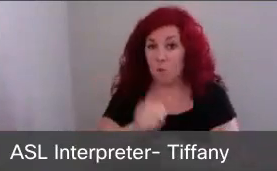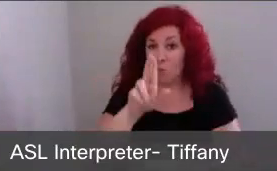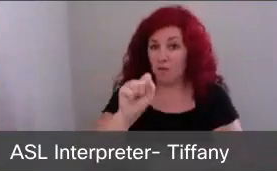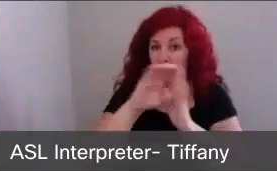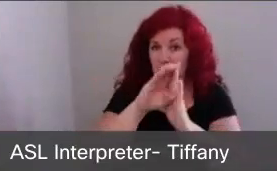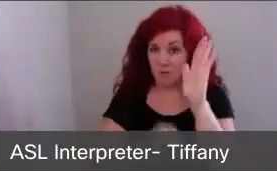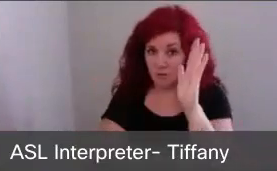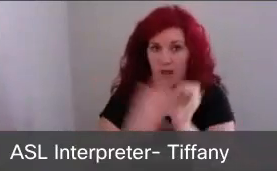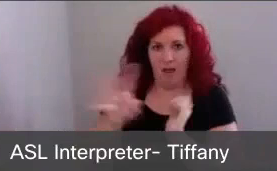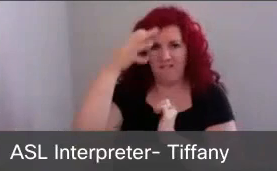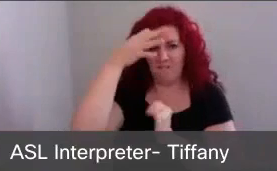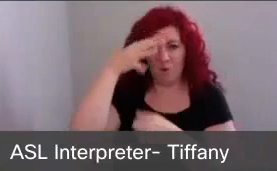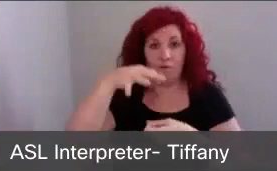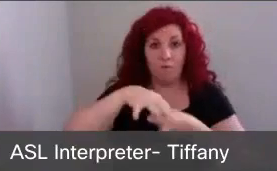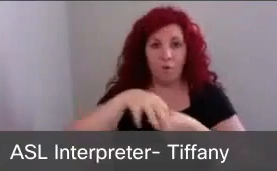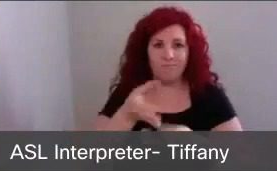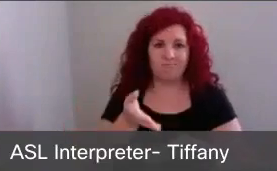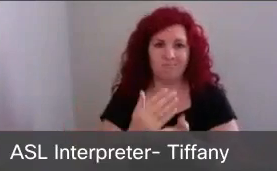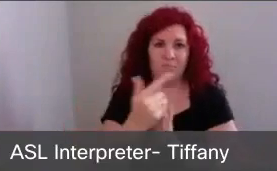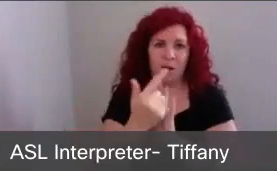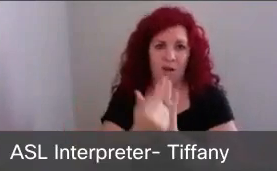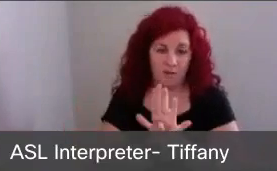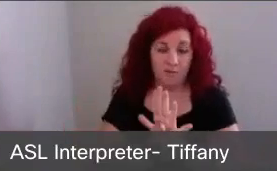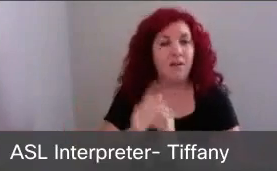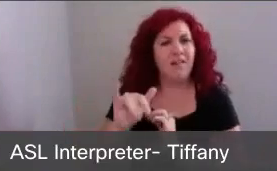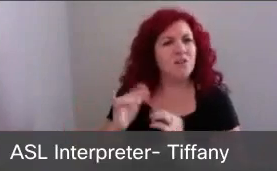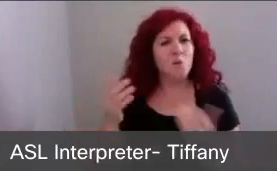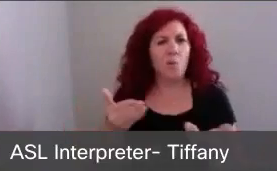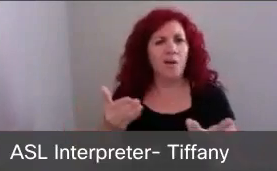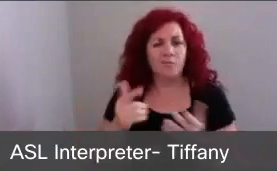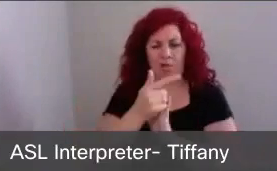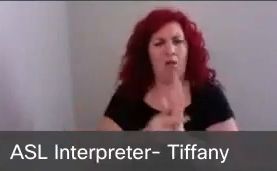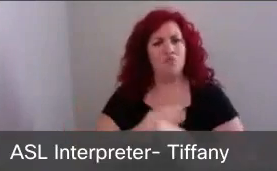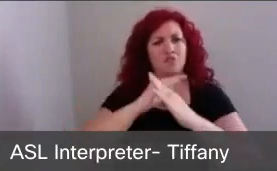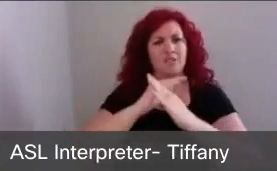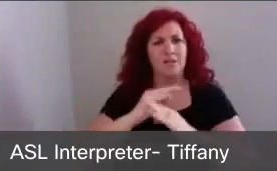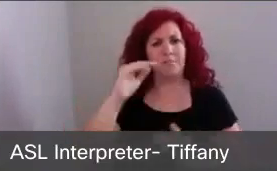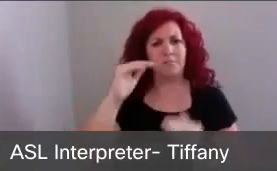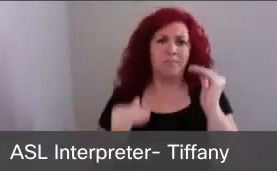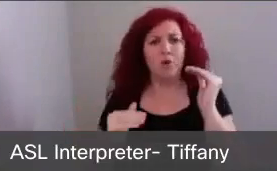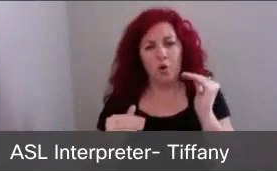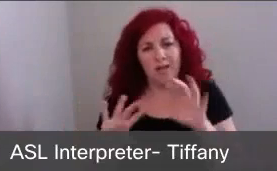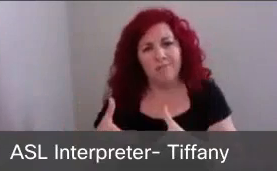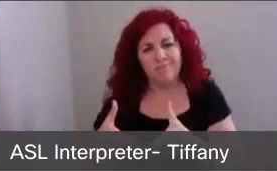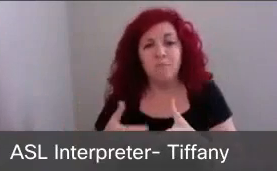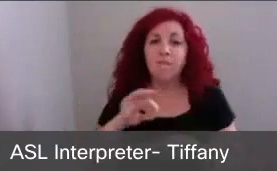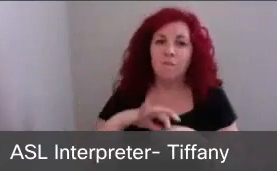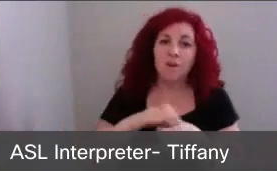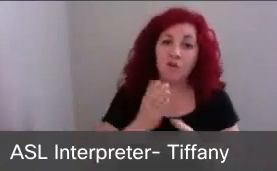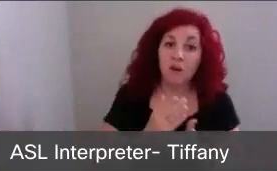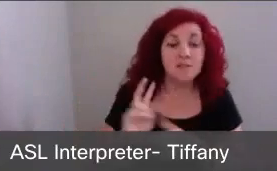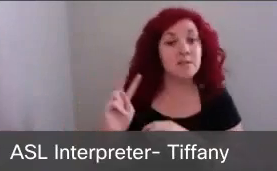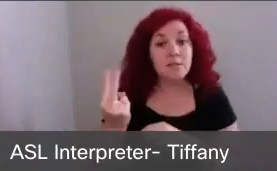and the Federal Voting Rights Act, a federal law that protects minority voting rights. Second, to the